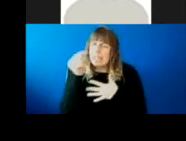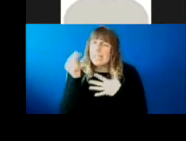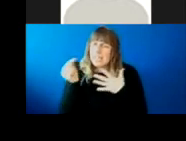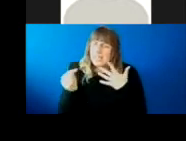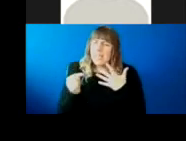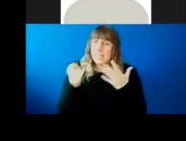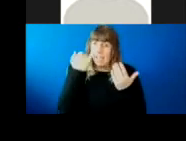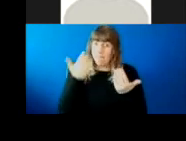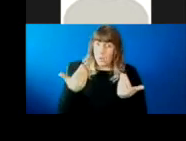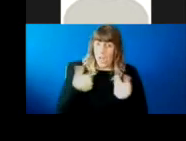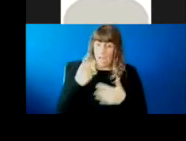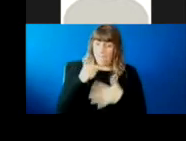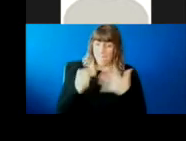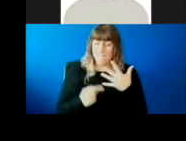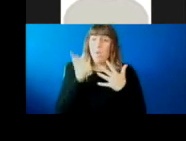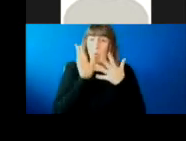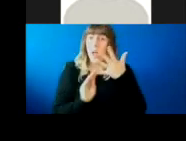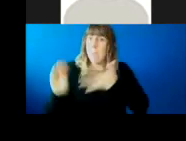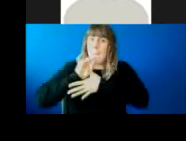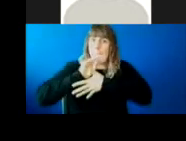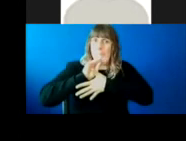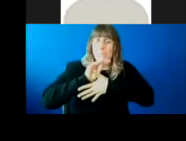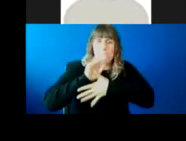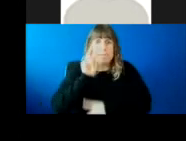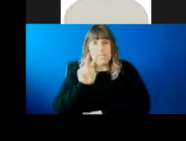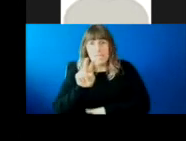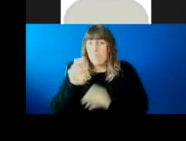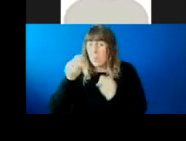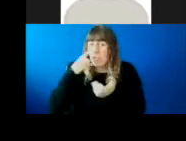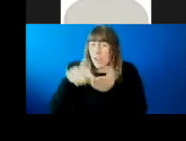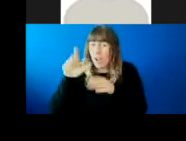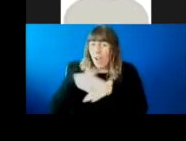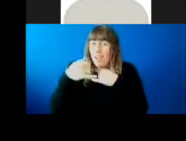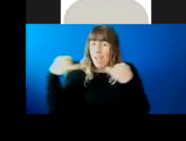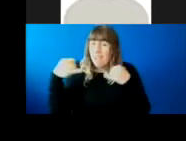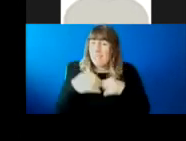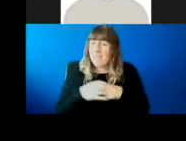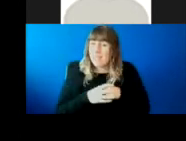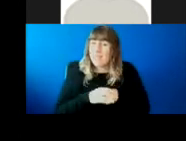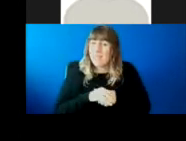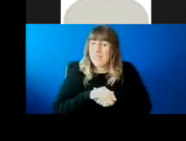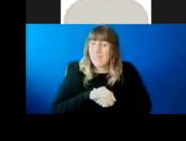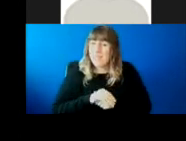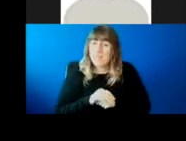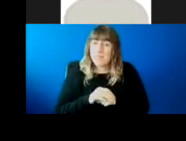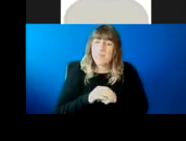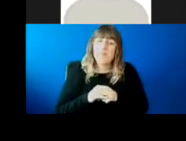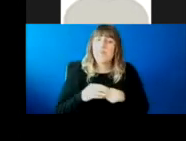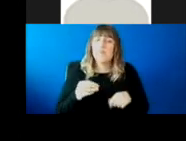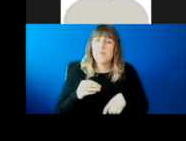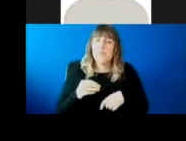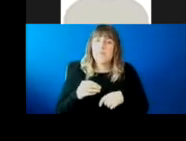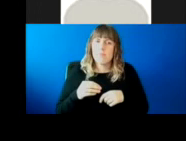where you can just kind of look this up online to see what to do